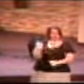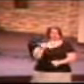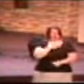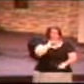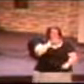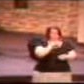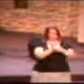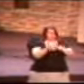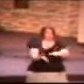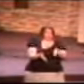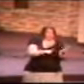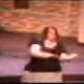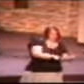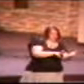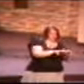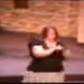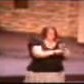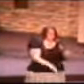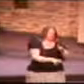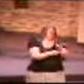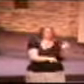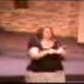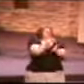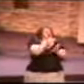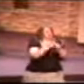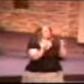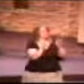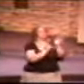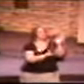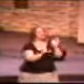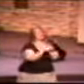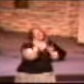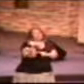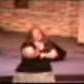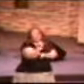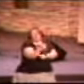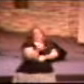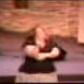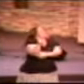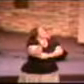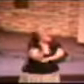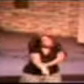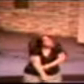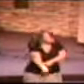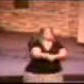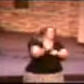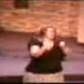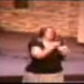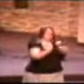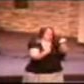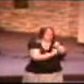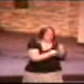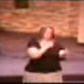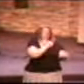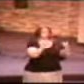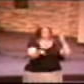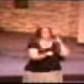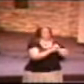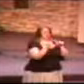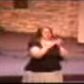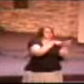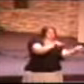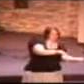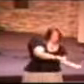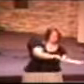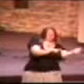to the death the burial and the resurrection of Jesus something must fundamentally change when we come out of this